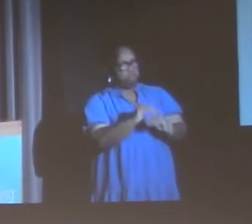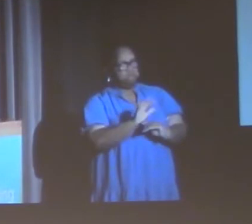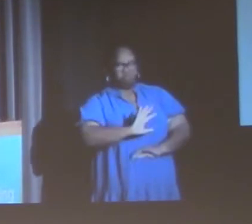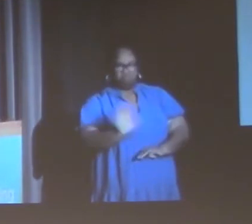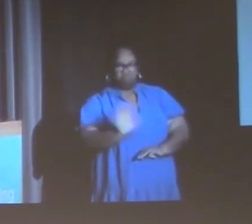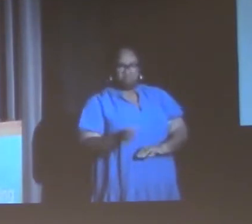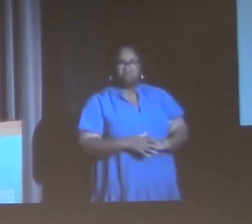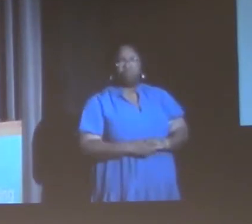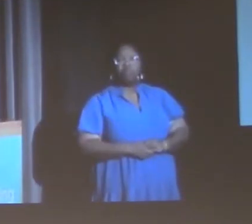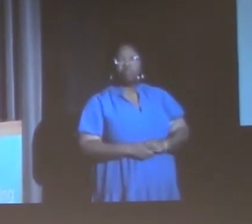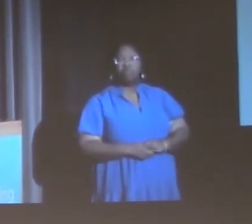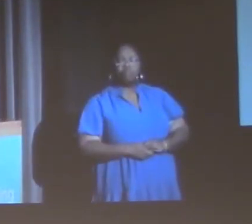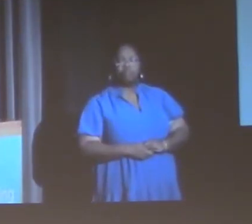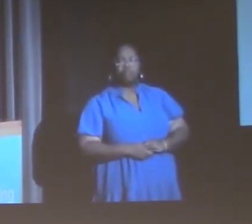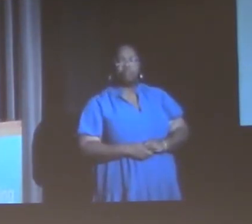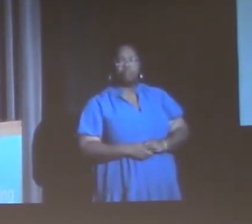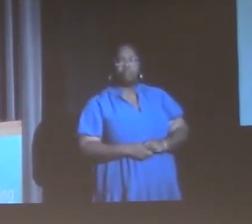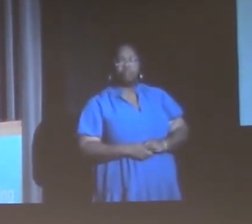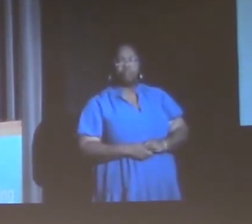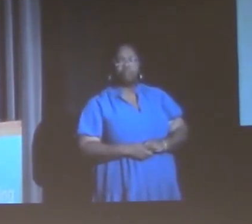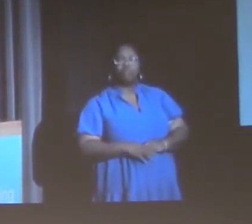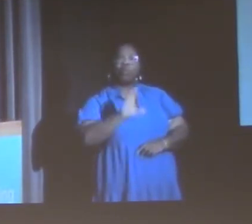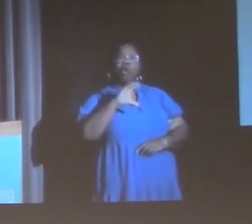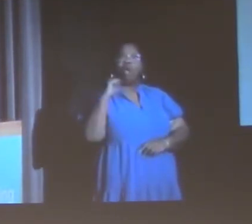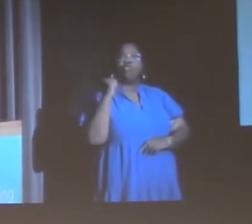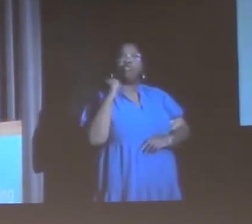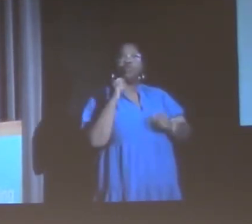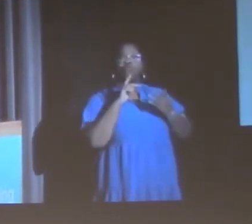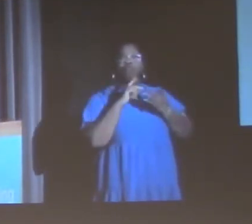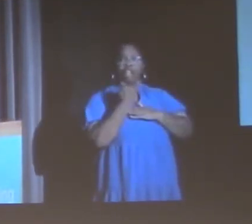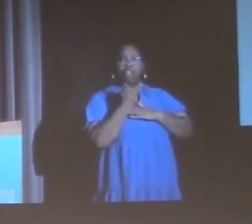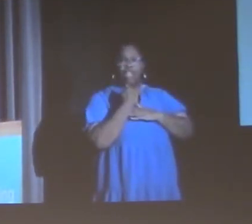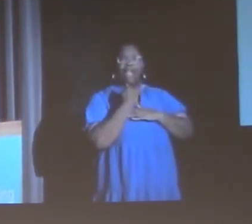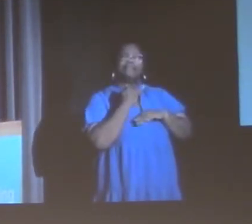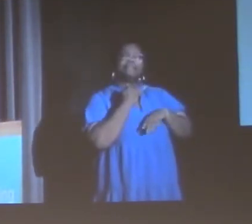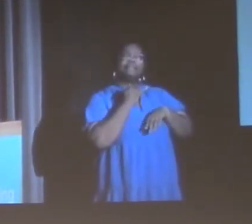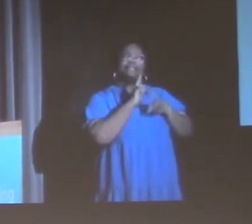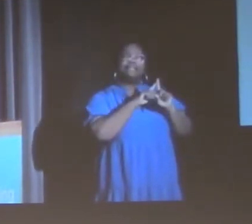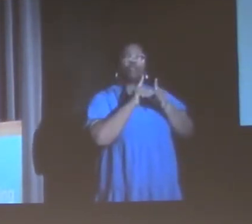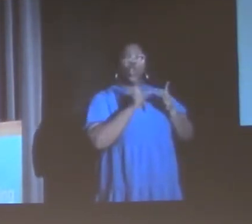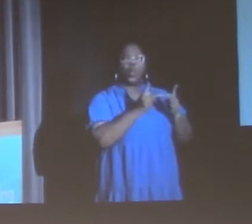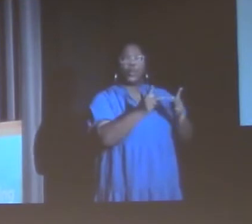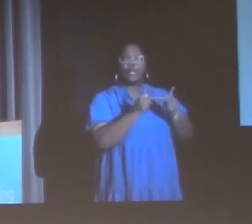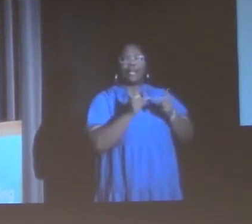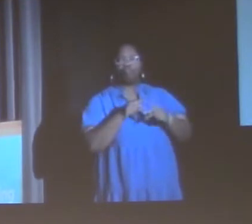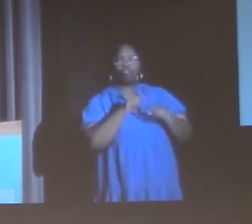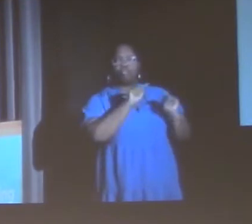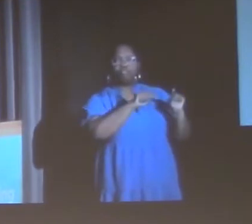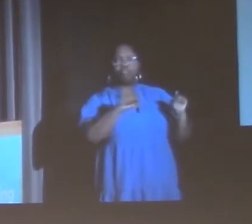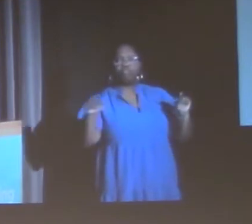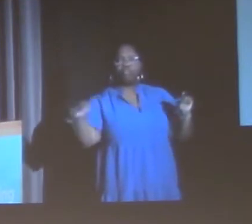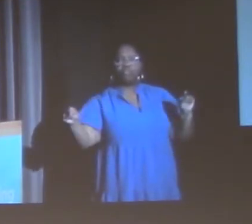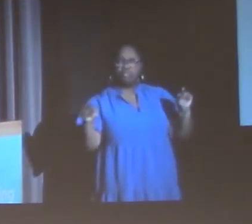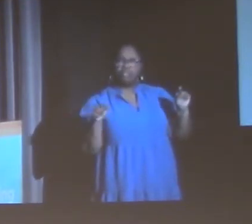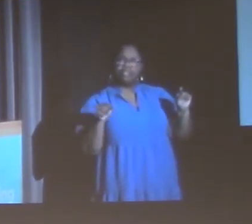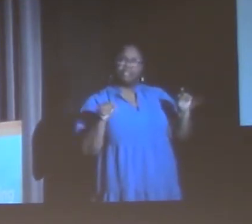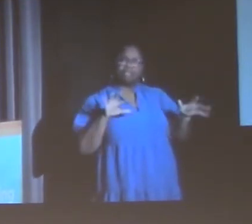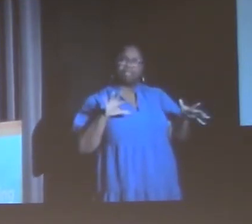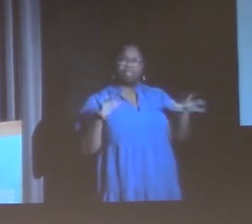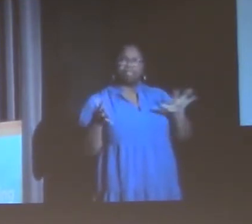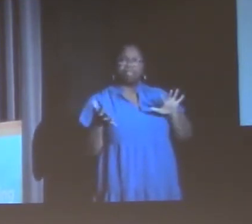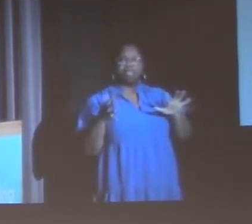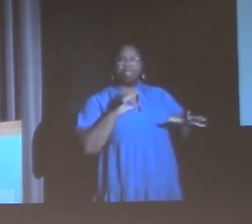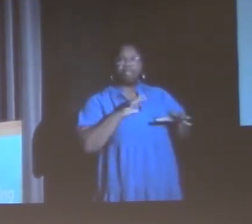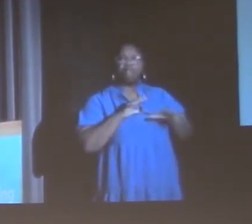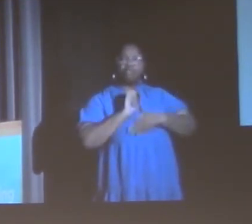looking at the different locations you're occupying, there is also it also kind of blurs the